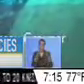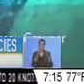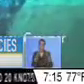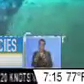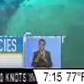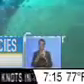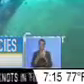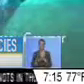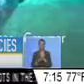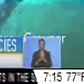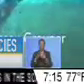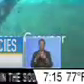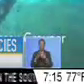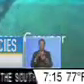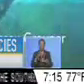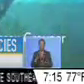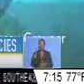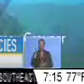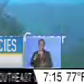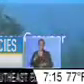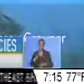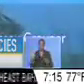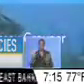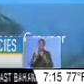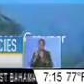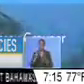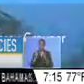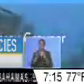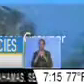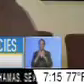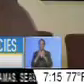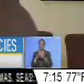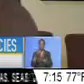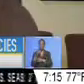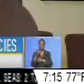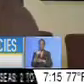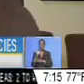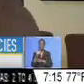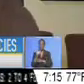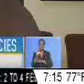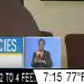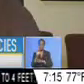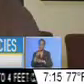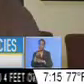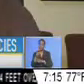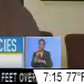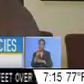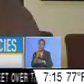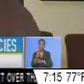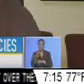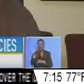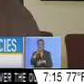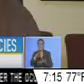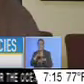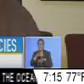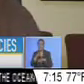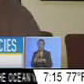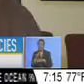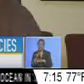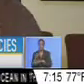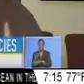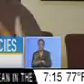extinct. However, he says steps are being taken to protect this iconic species. For the Nassau grouper, their biology is such